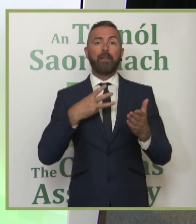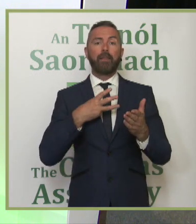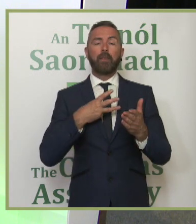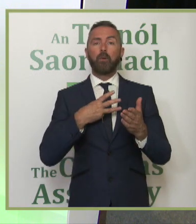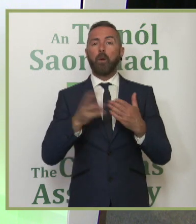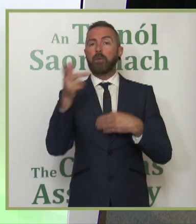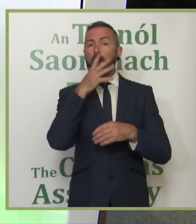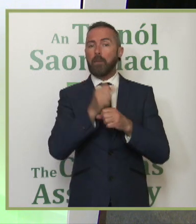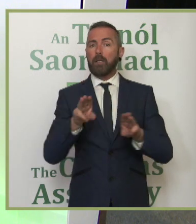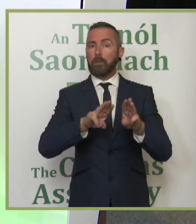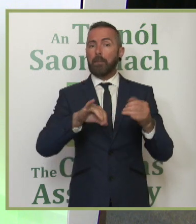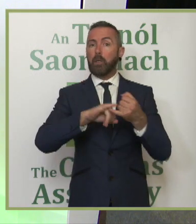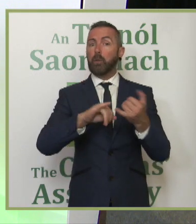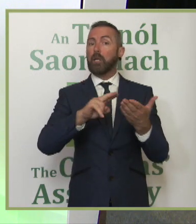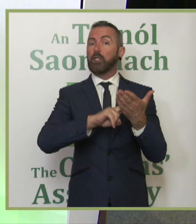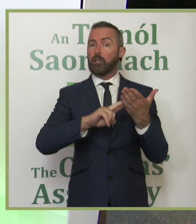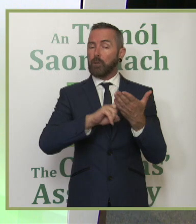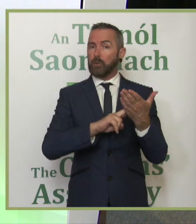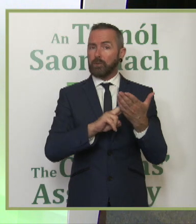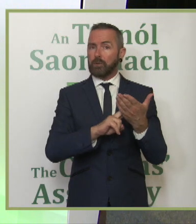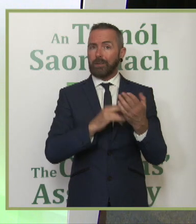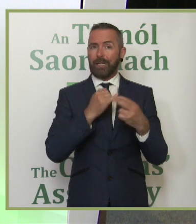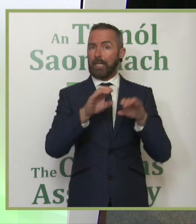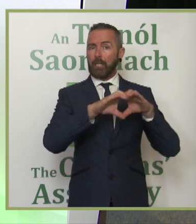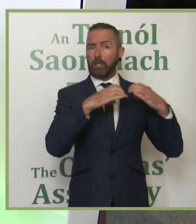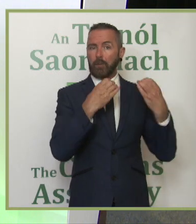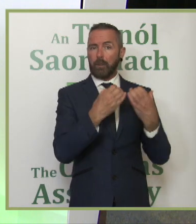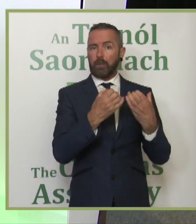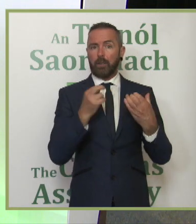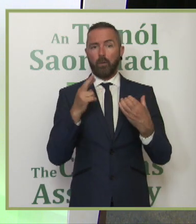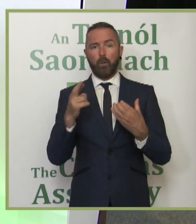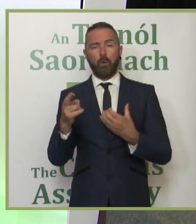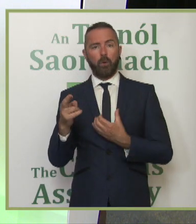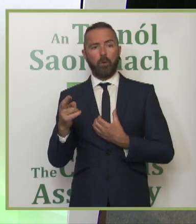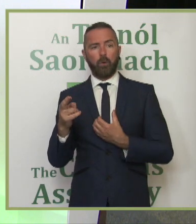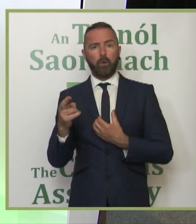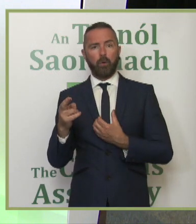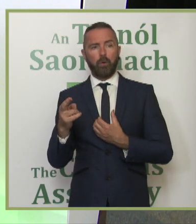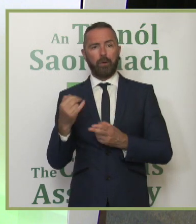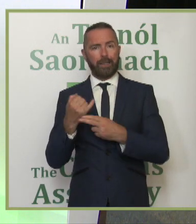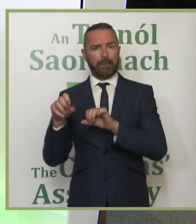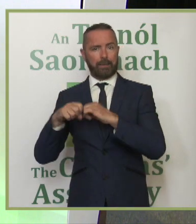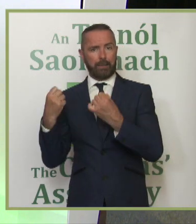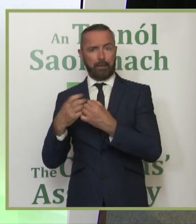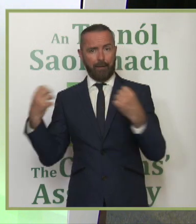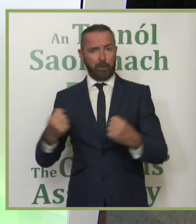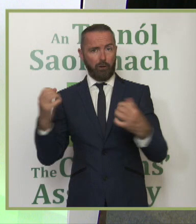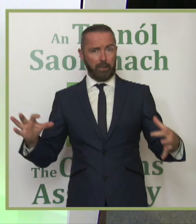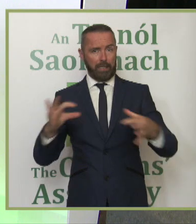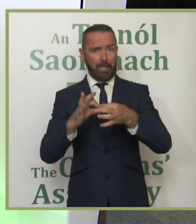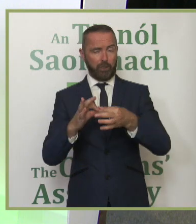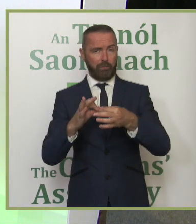people who use drugs and are either in their community or indeed in society, again, we look at